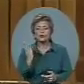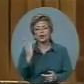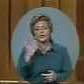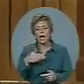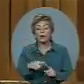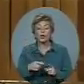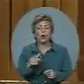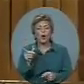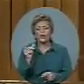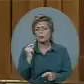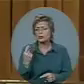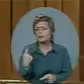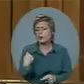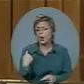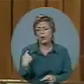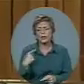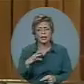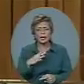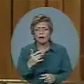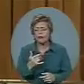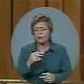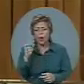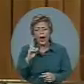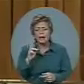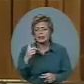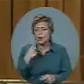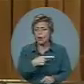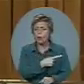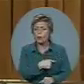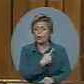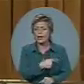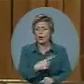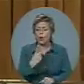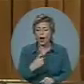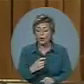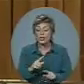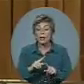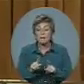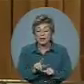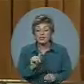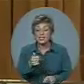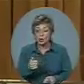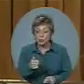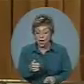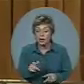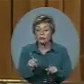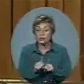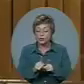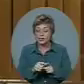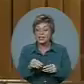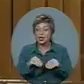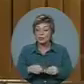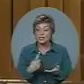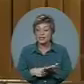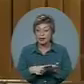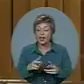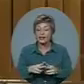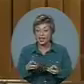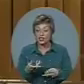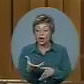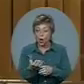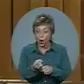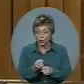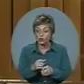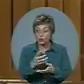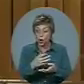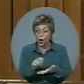the foreign affairs minister received a personal briefing last September. Now, access documents show if he had bothered to read his own